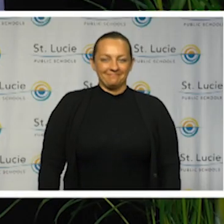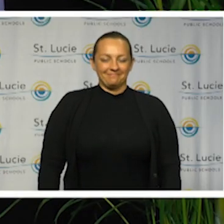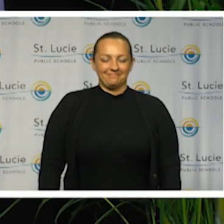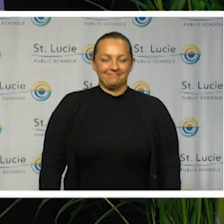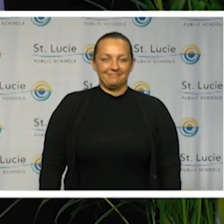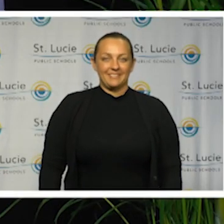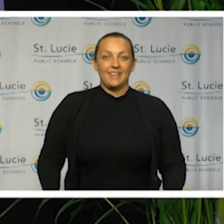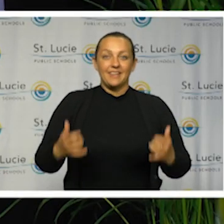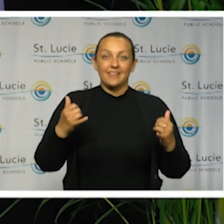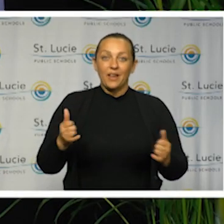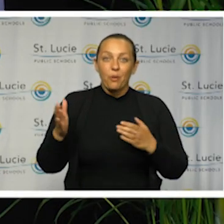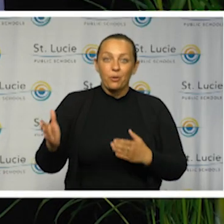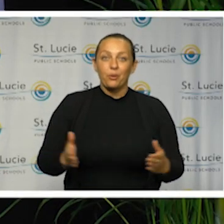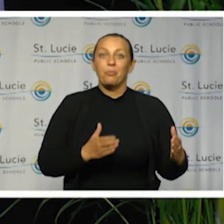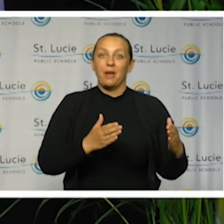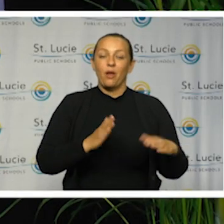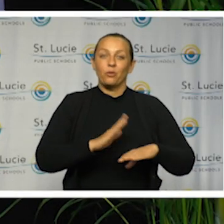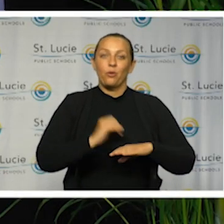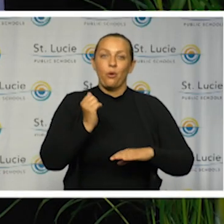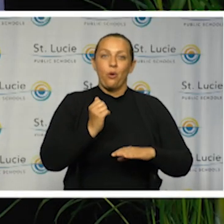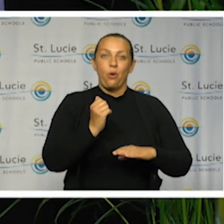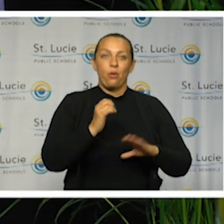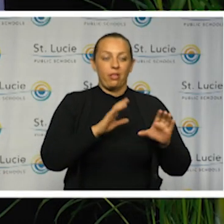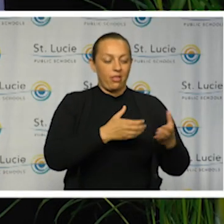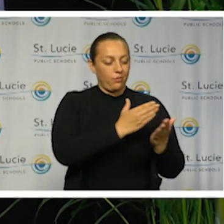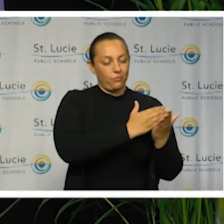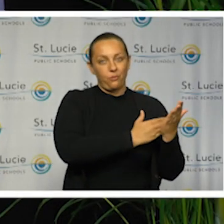Please prepare to call the class roll.